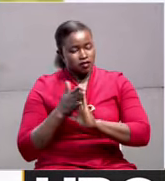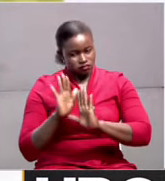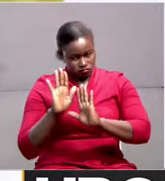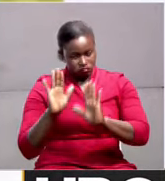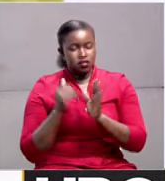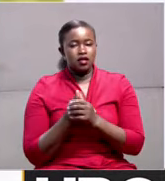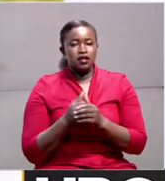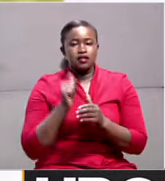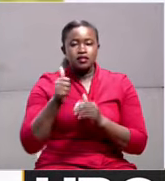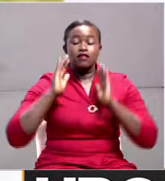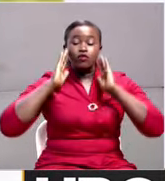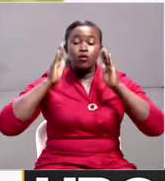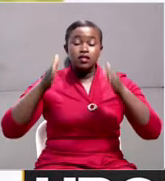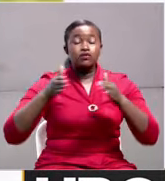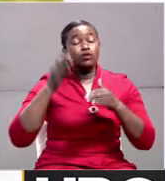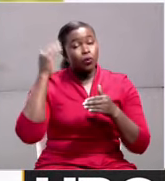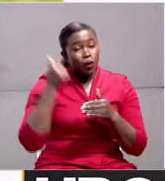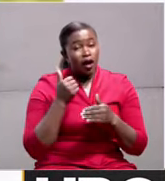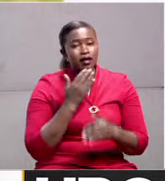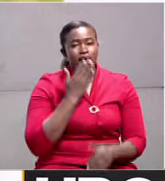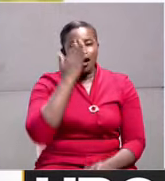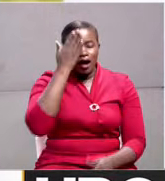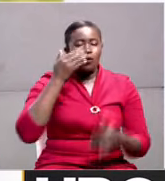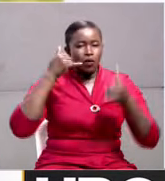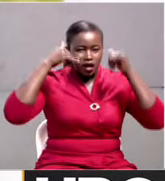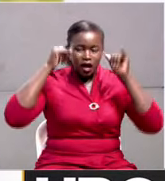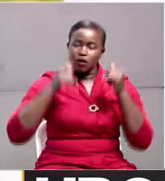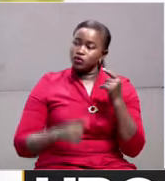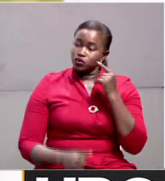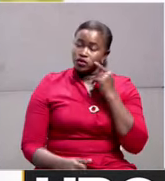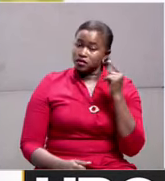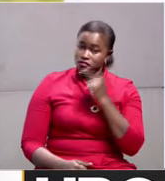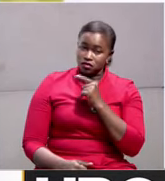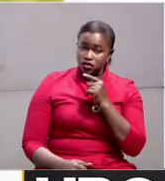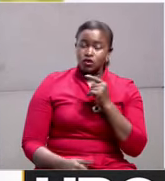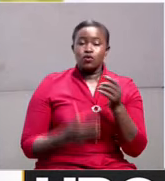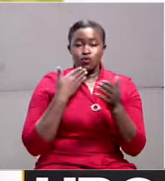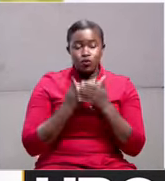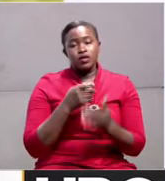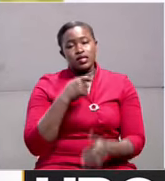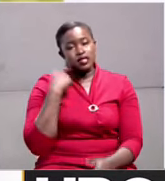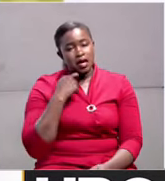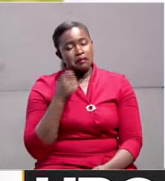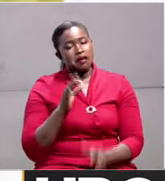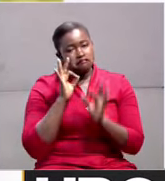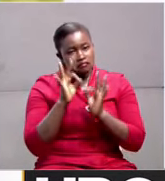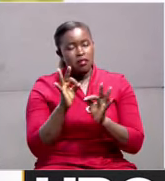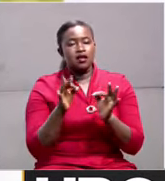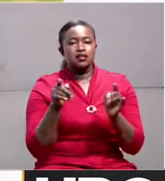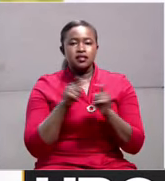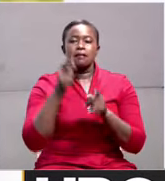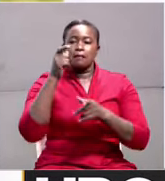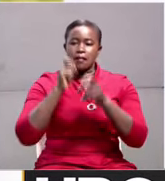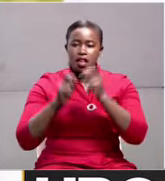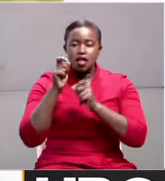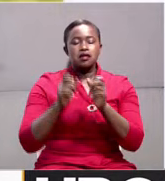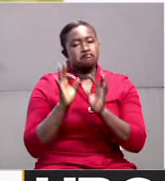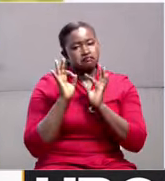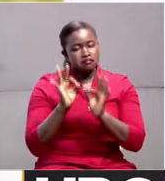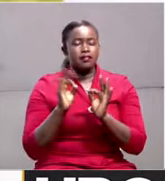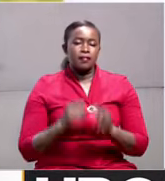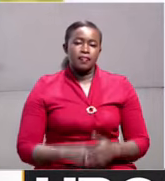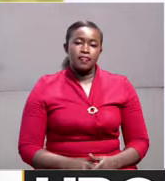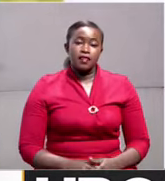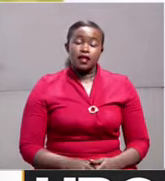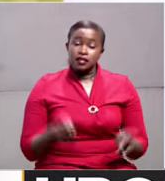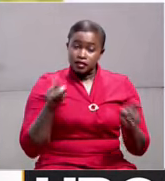to concentrate the genes. Because the Ankole, those Ankole cows, you see, they are both good for beef, but also for milk. In